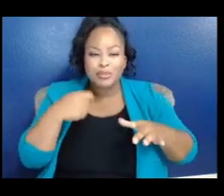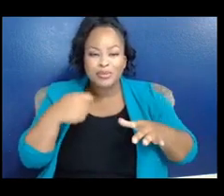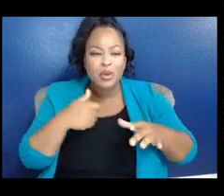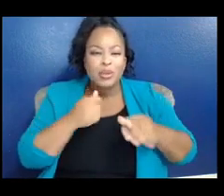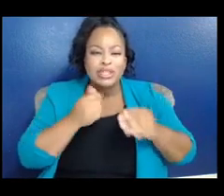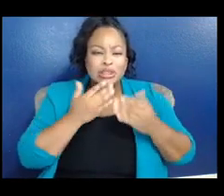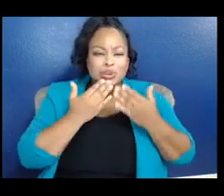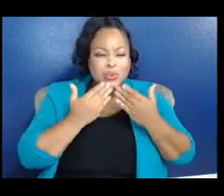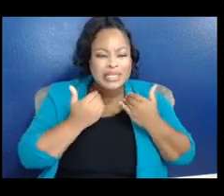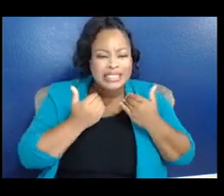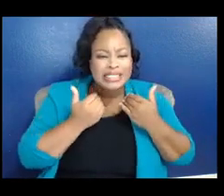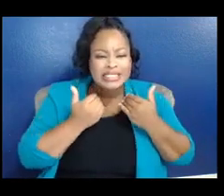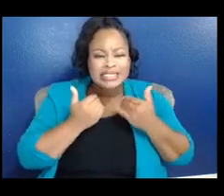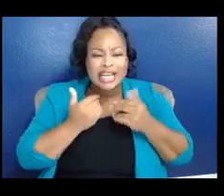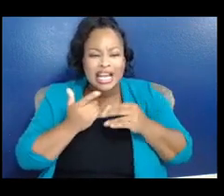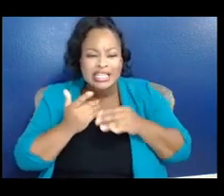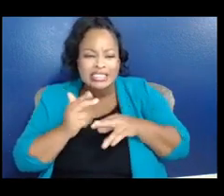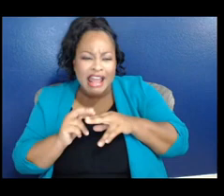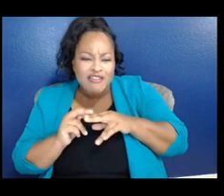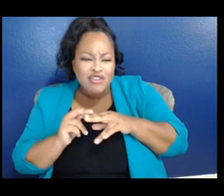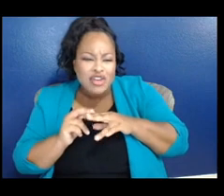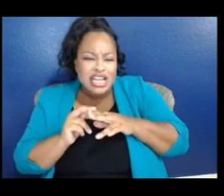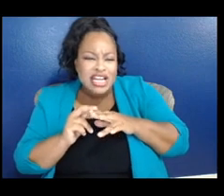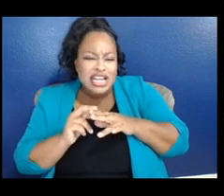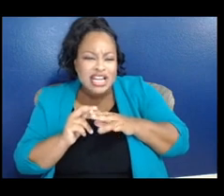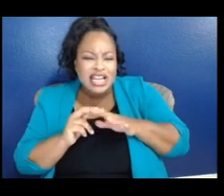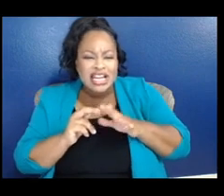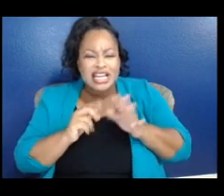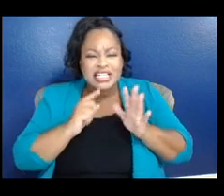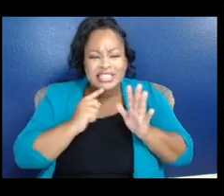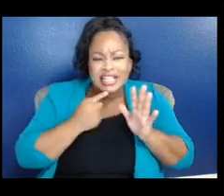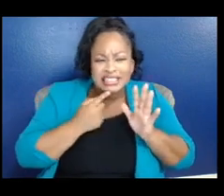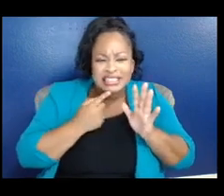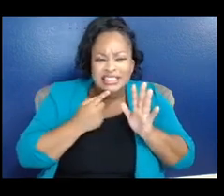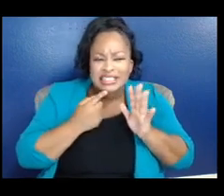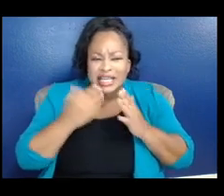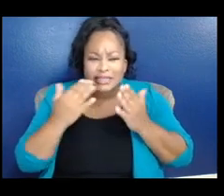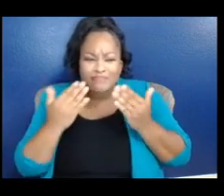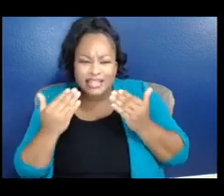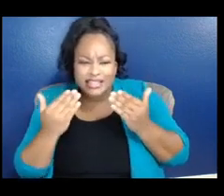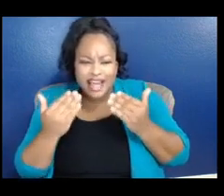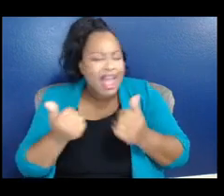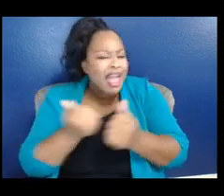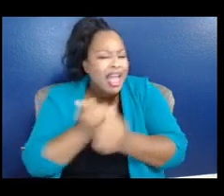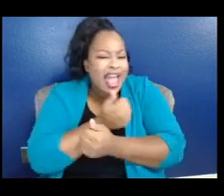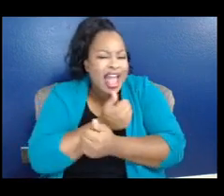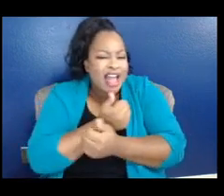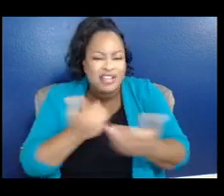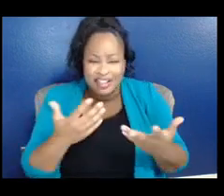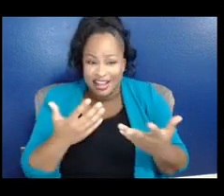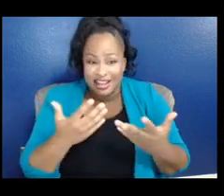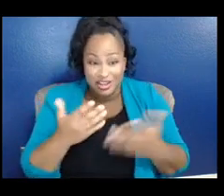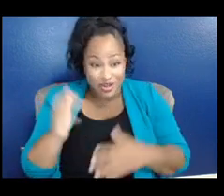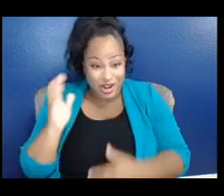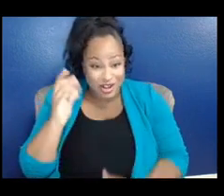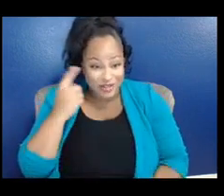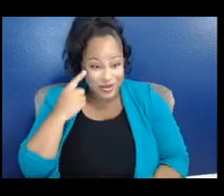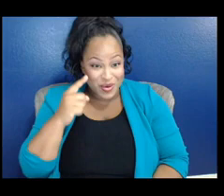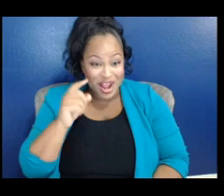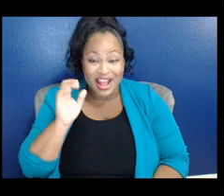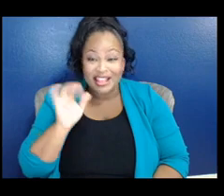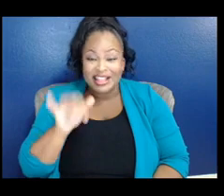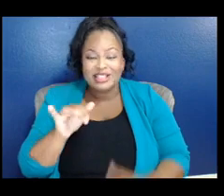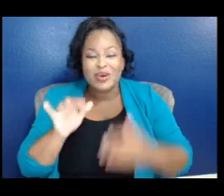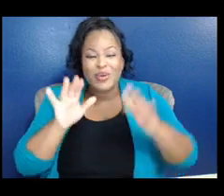savory, zesty, spicy. It's got everything that you're looking for. This is a wonderful way to get that